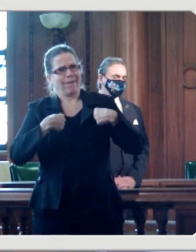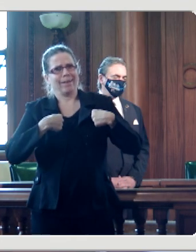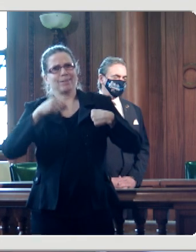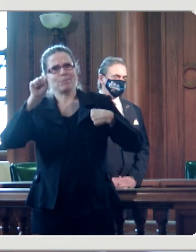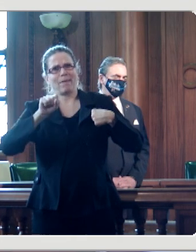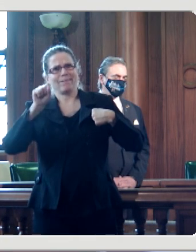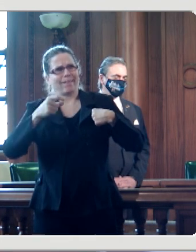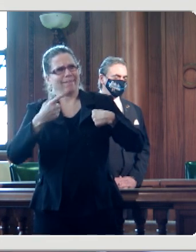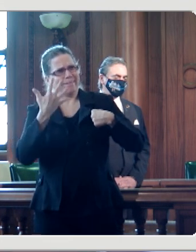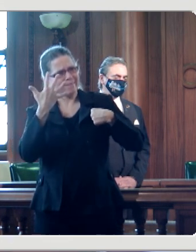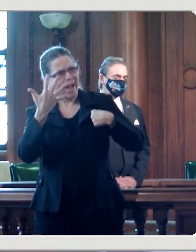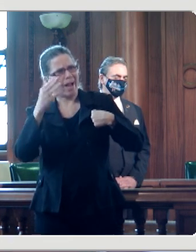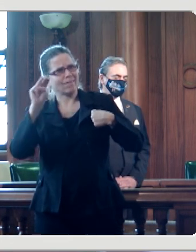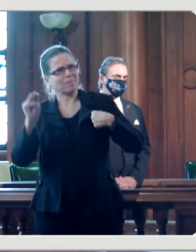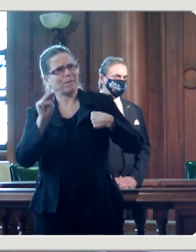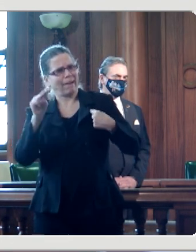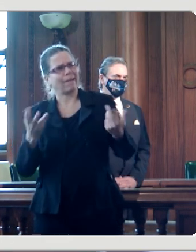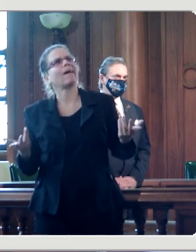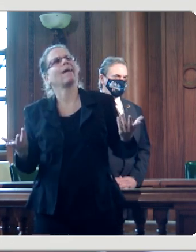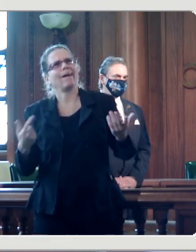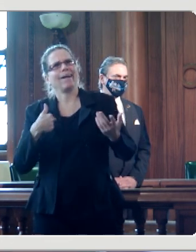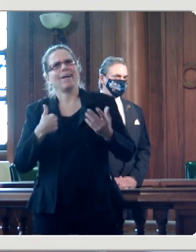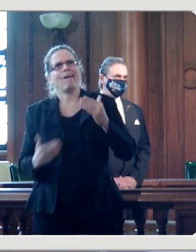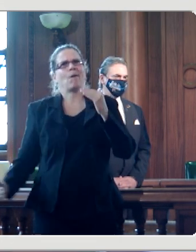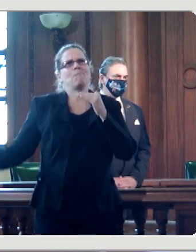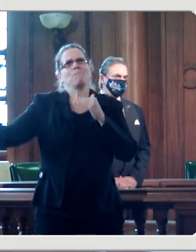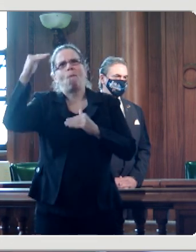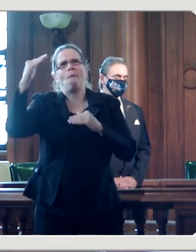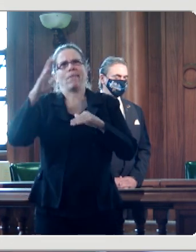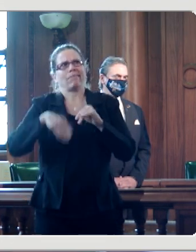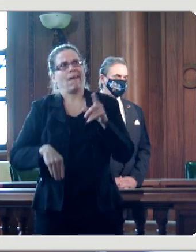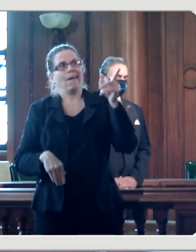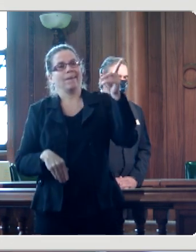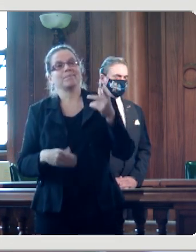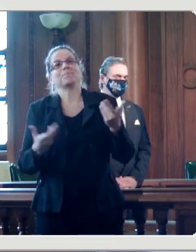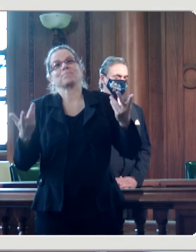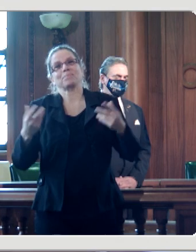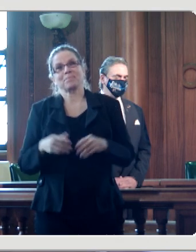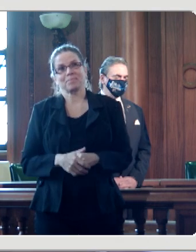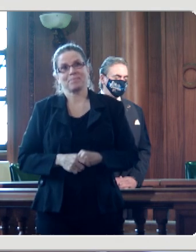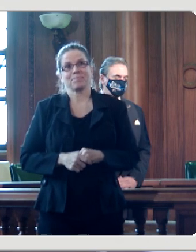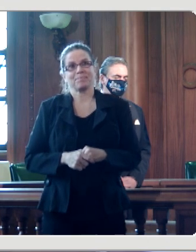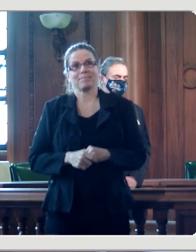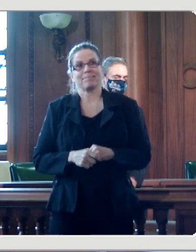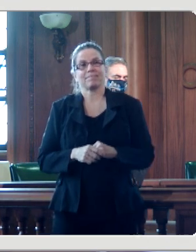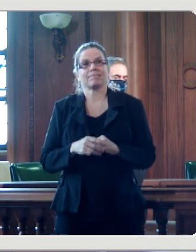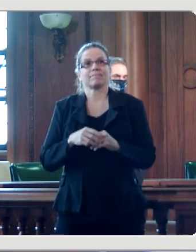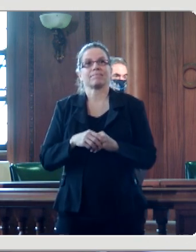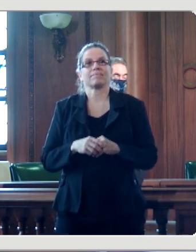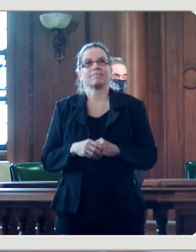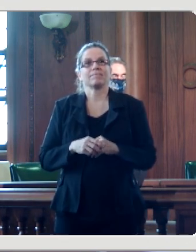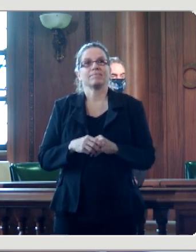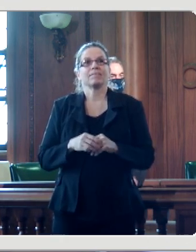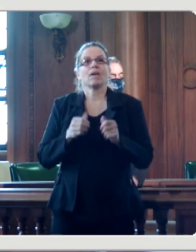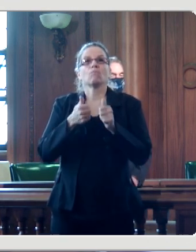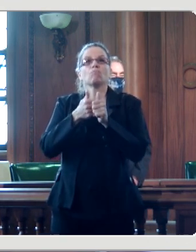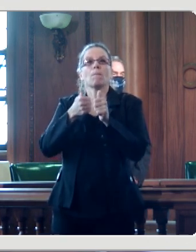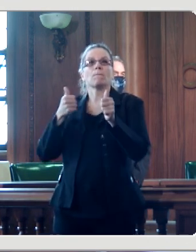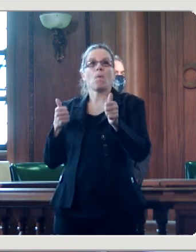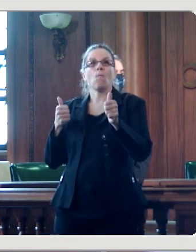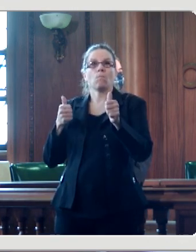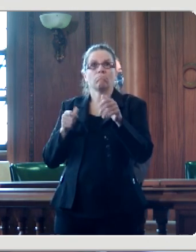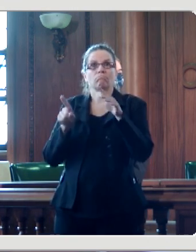December, the average daily attendance for students is 92.1%. And given the pandemic